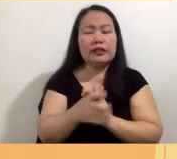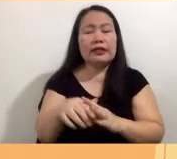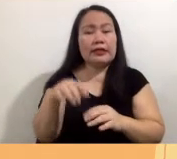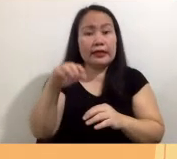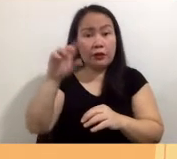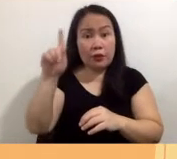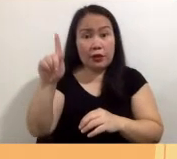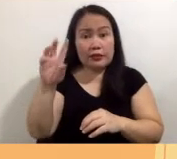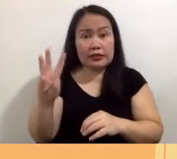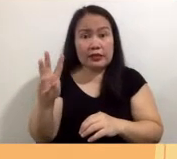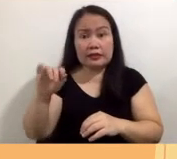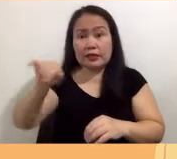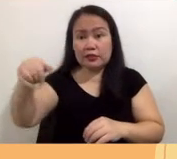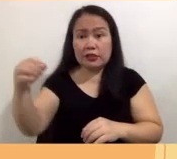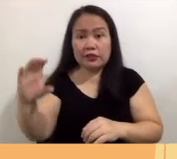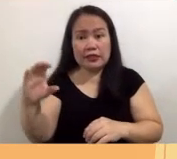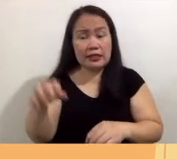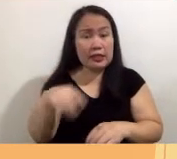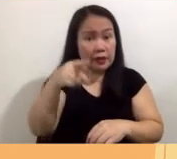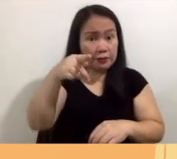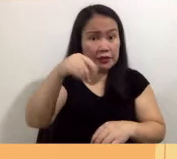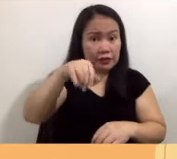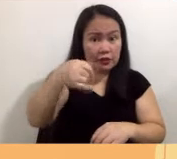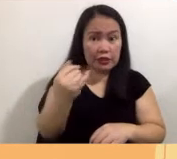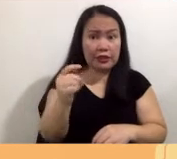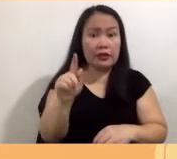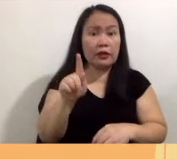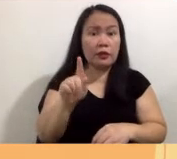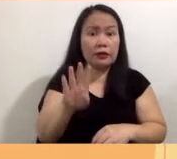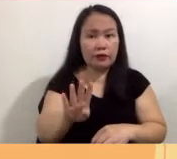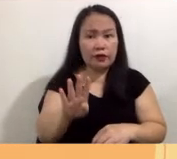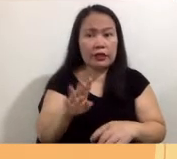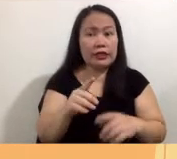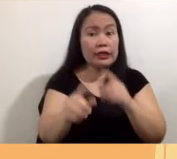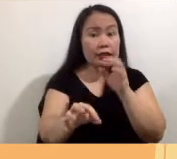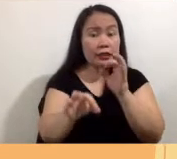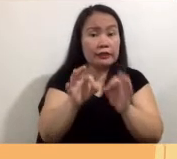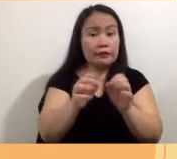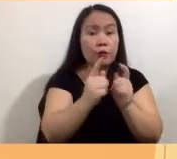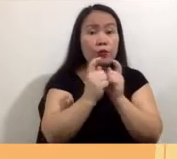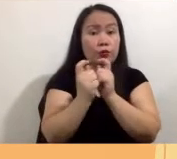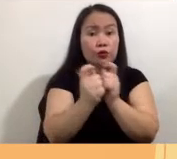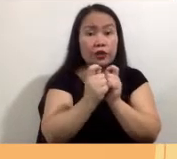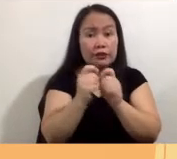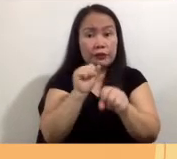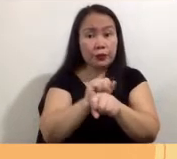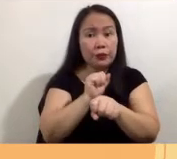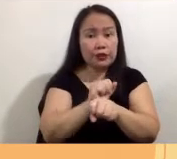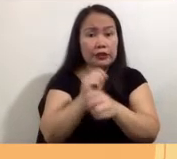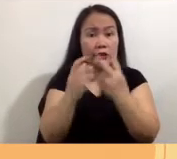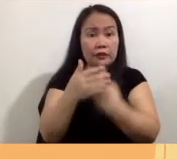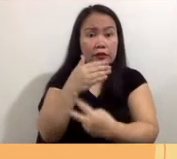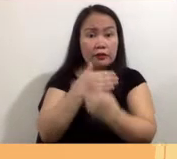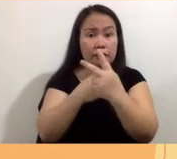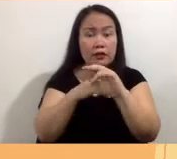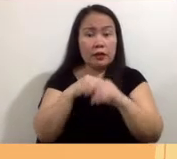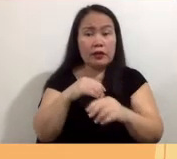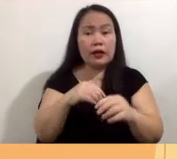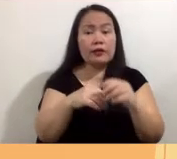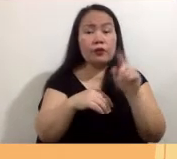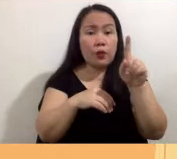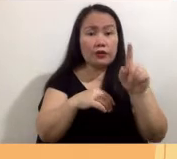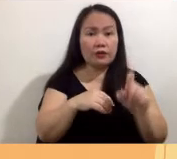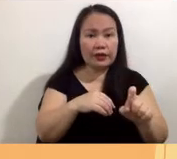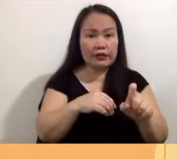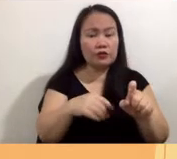kay JC, ito yung kay PJ, at kapag nag-work sila together, ito yung kanyang representation na 1 over x.